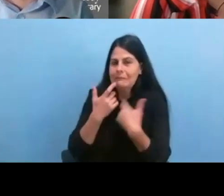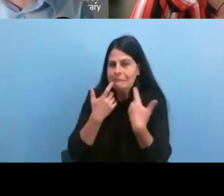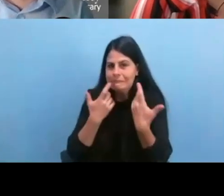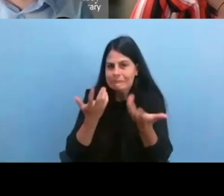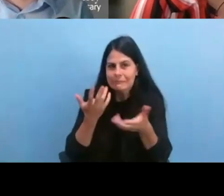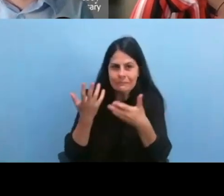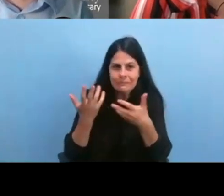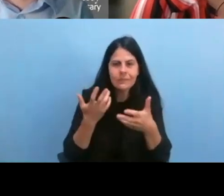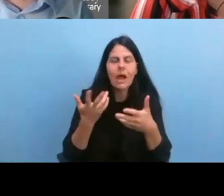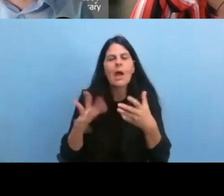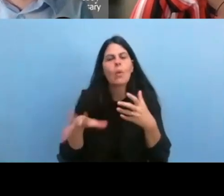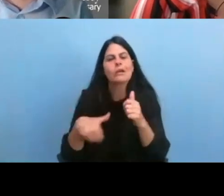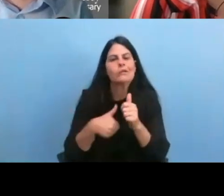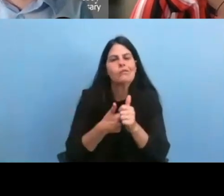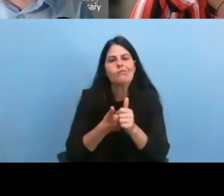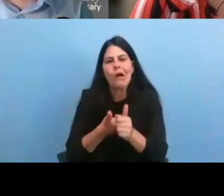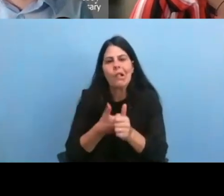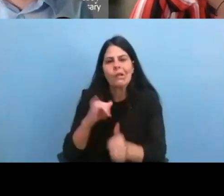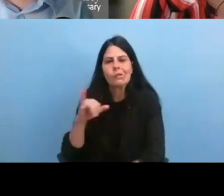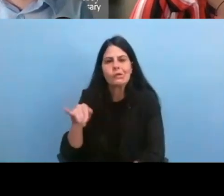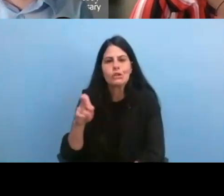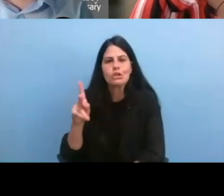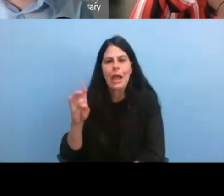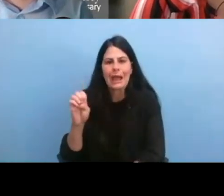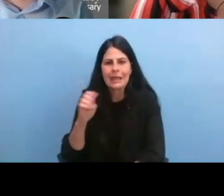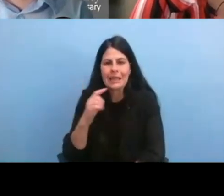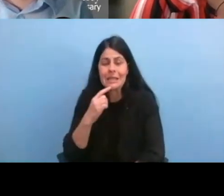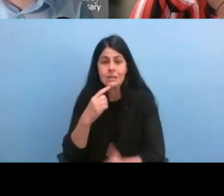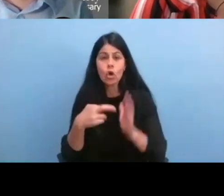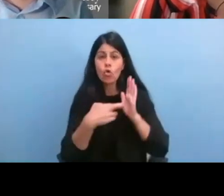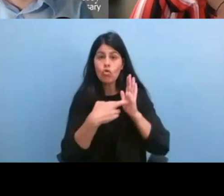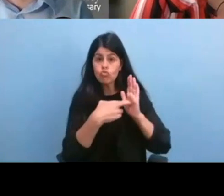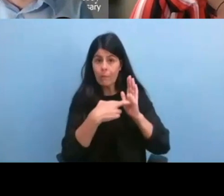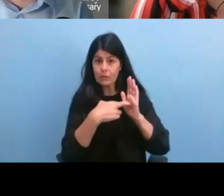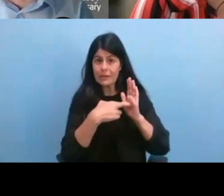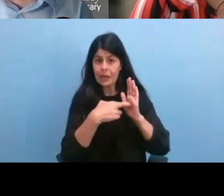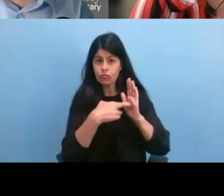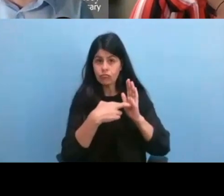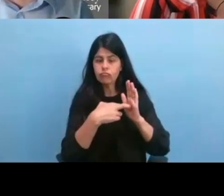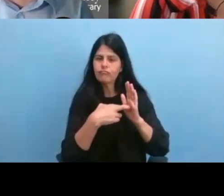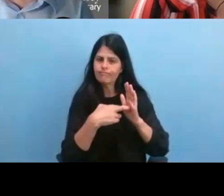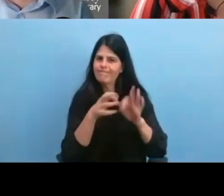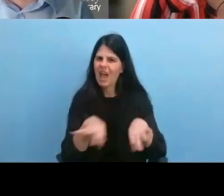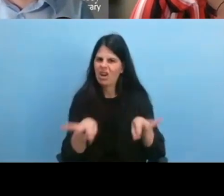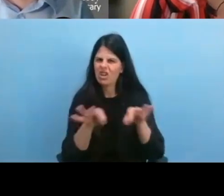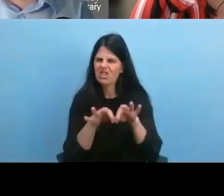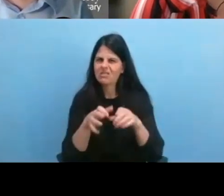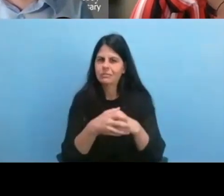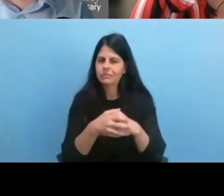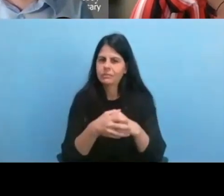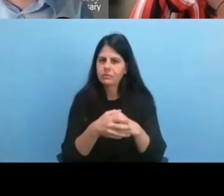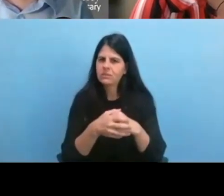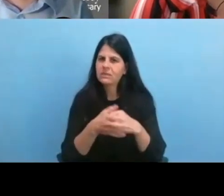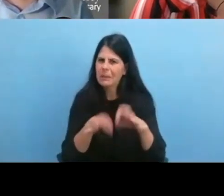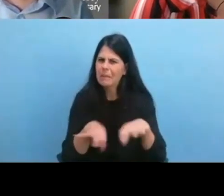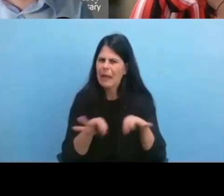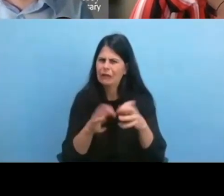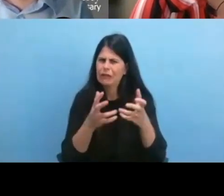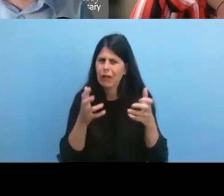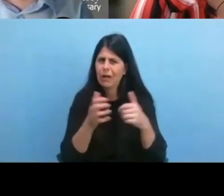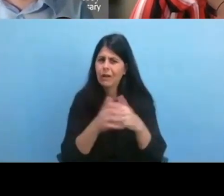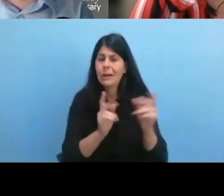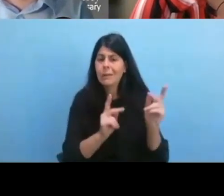wanted to piggyback off of what Jackie said, is that representation matters, and it matters a lot. And people